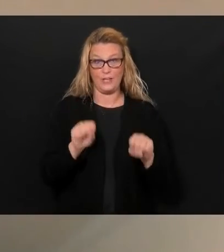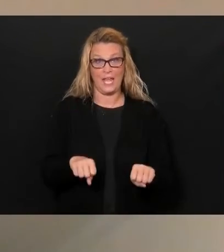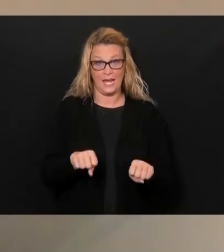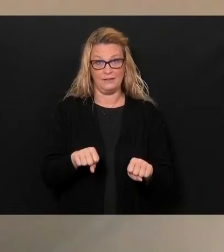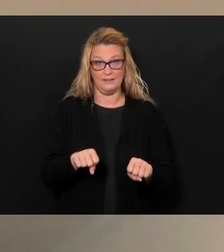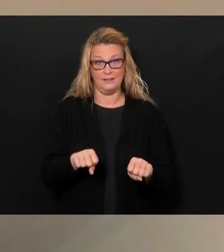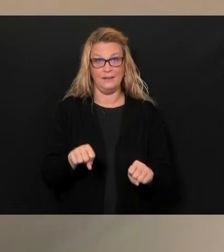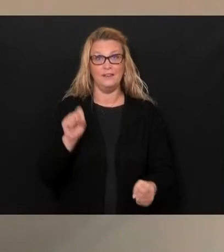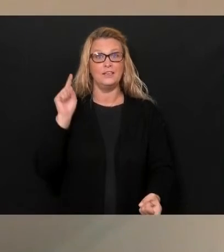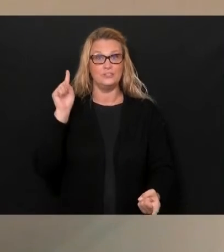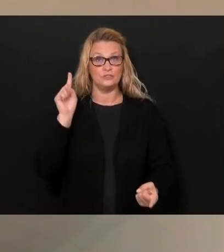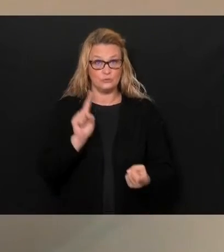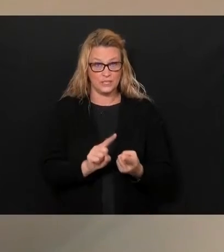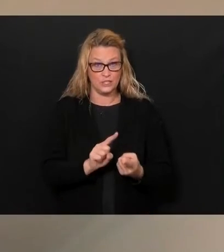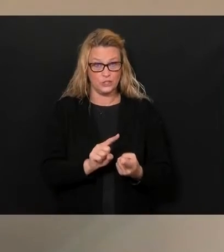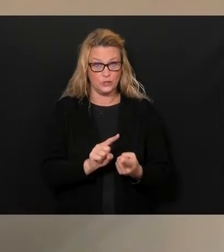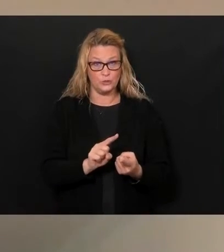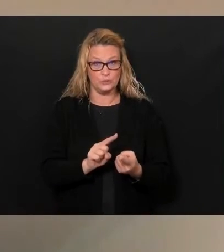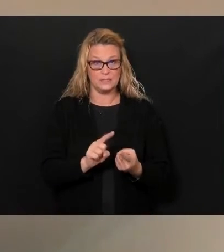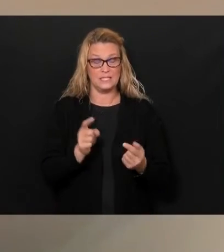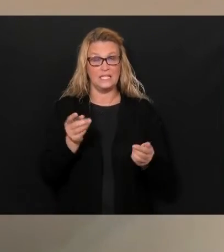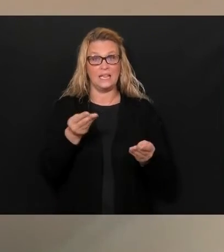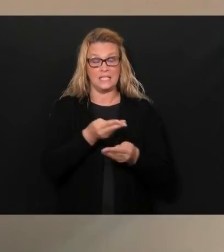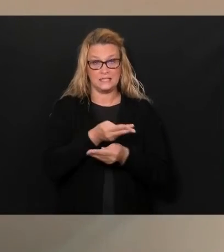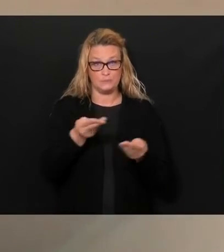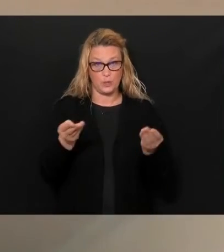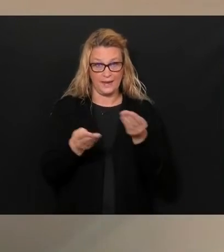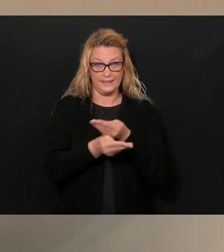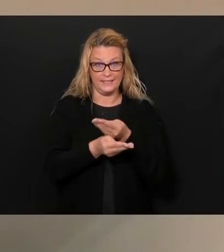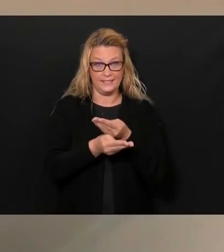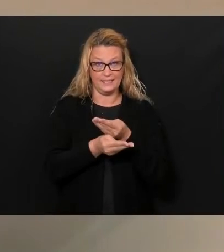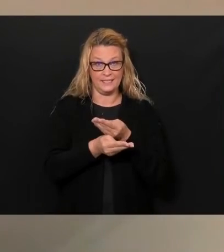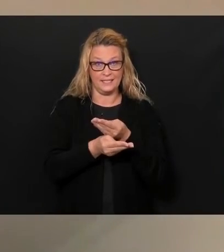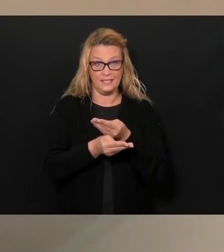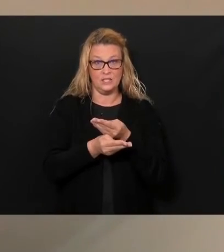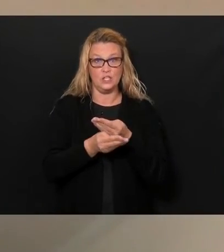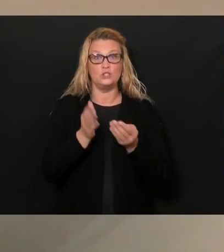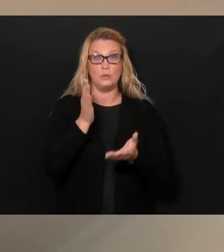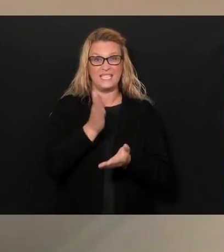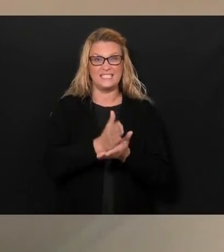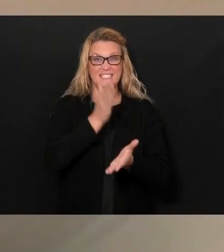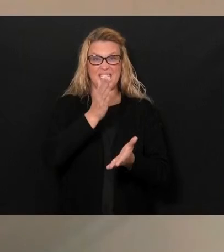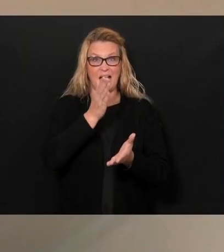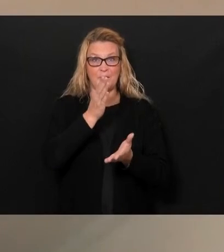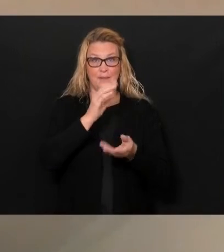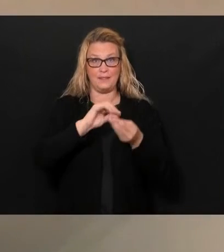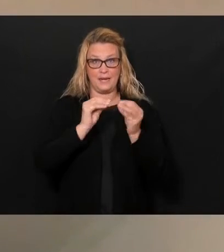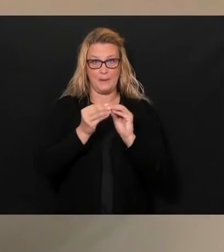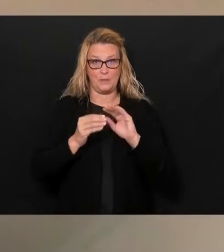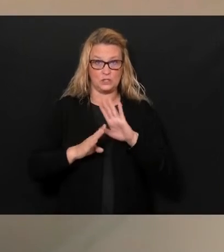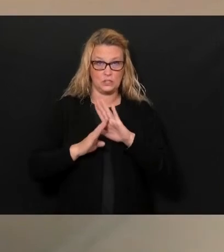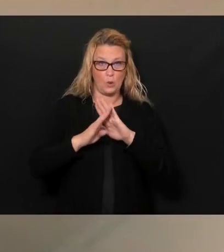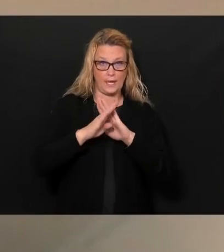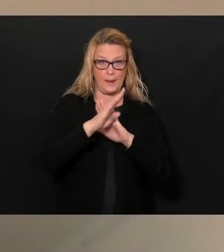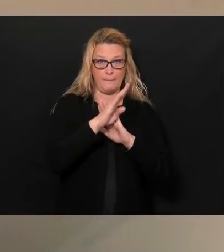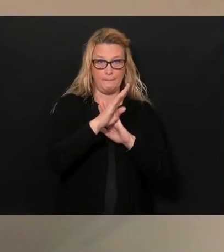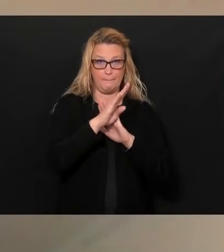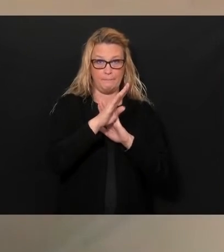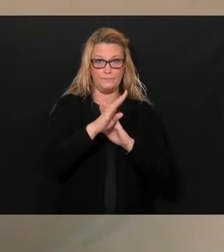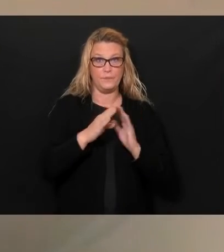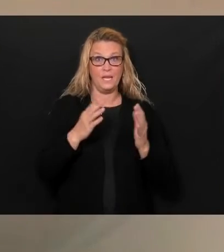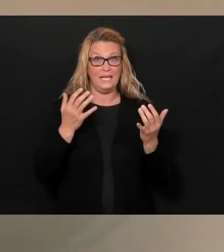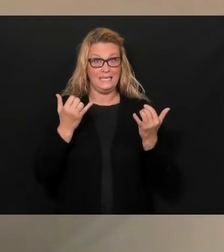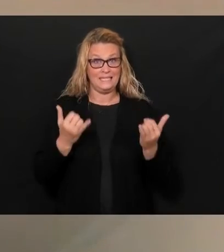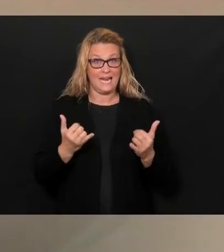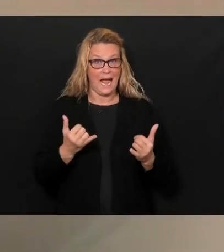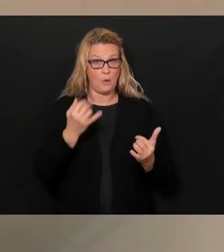reduce the drivers to continue to see this acceleration, because we are starting to see the first